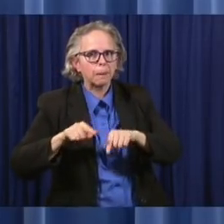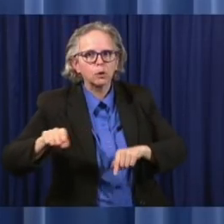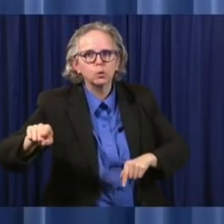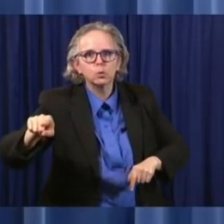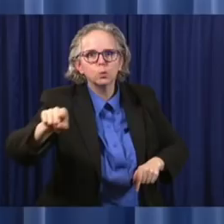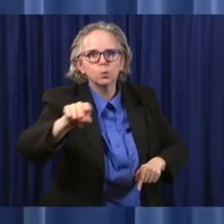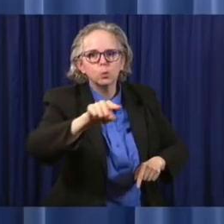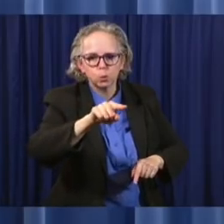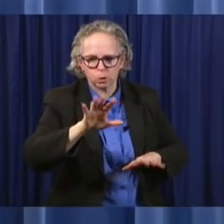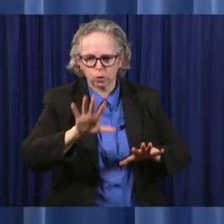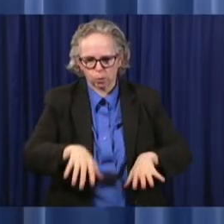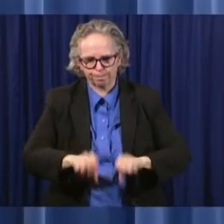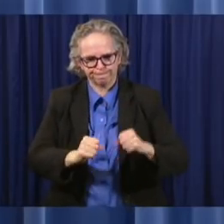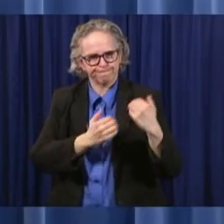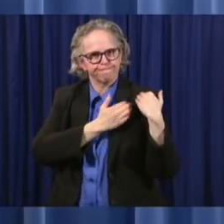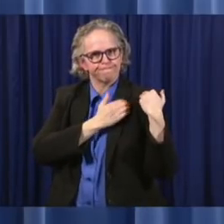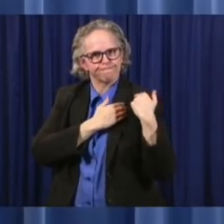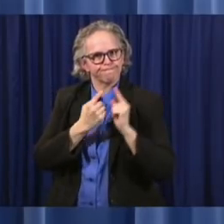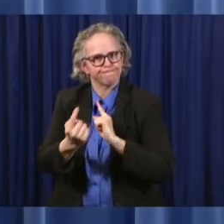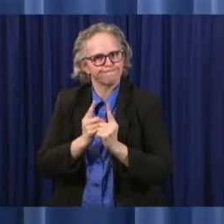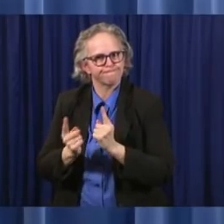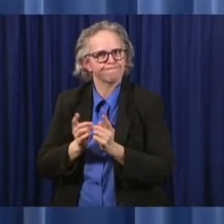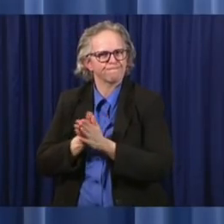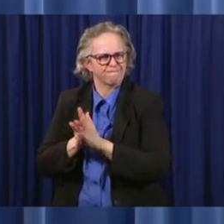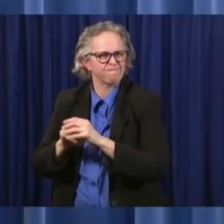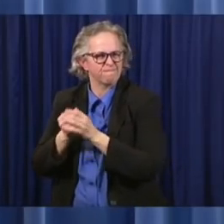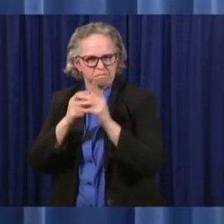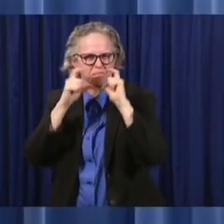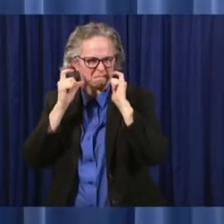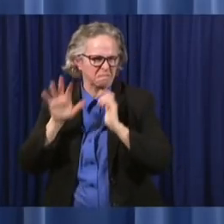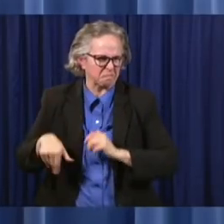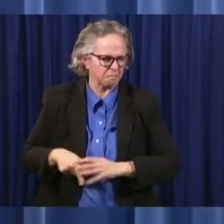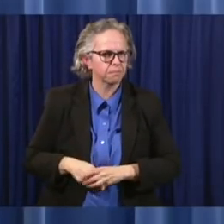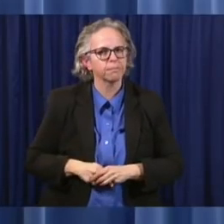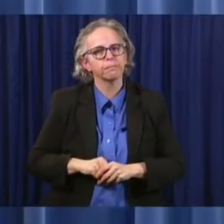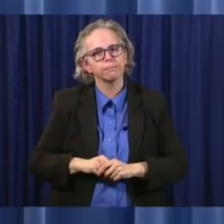So, what are the variables? What are the things that we're doing?